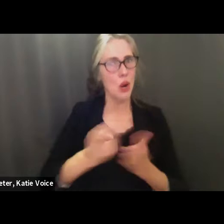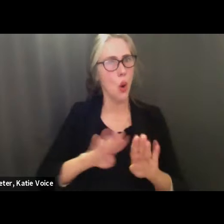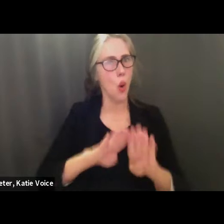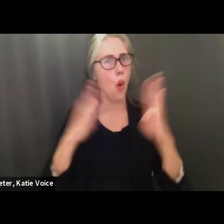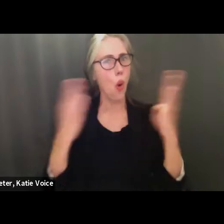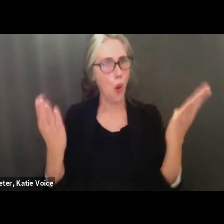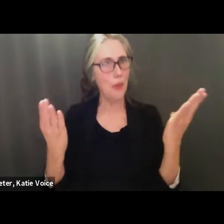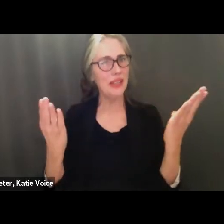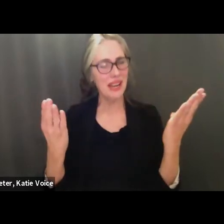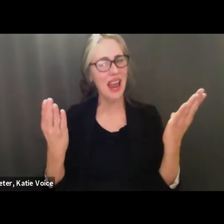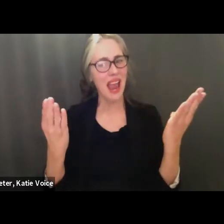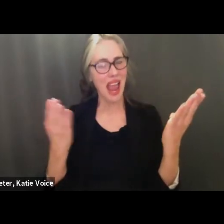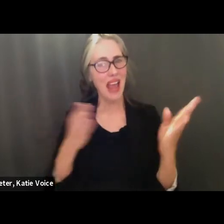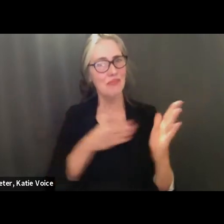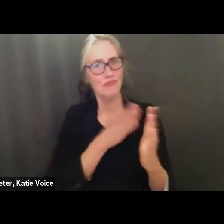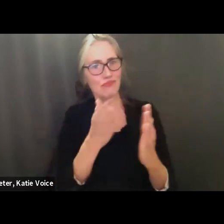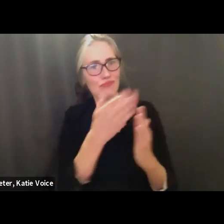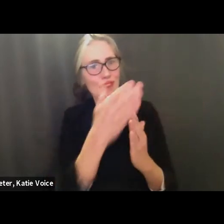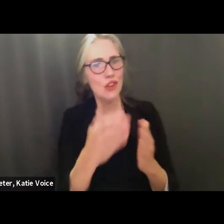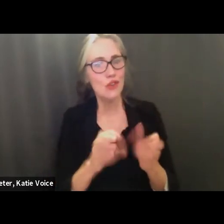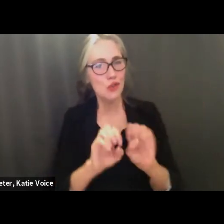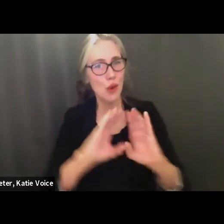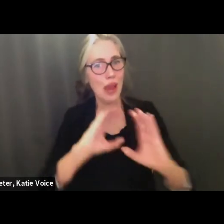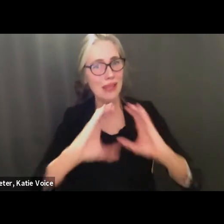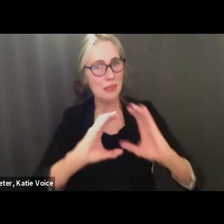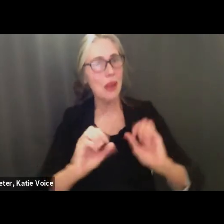Next speaker is Elred McLearn.